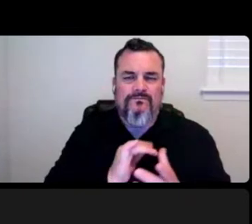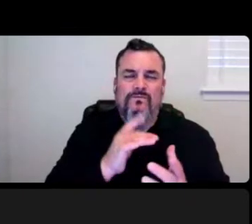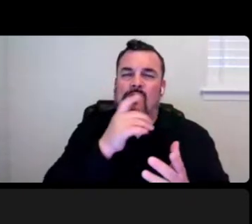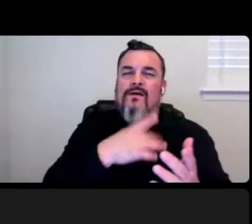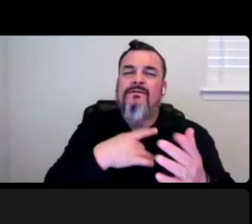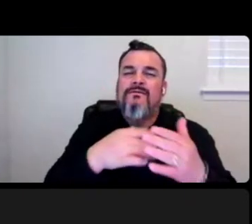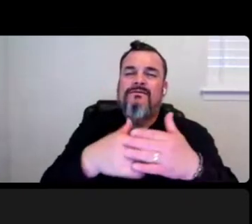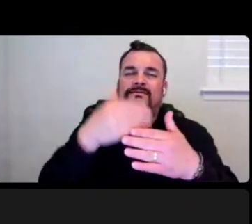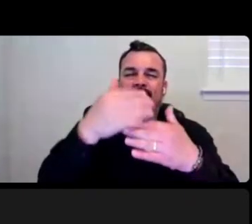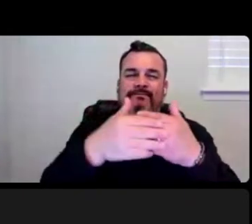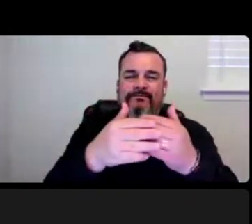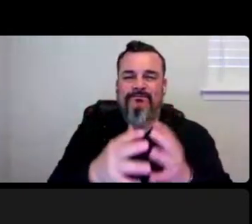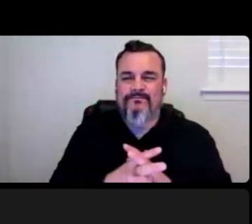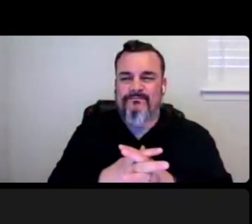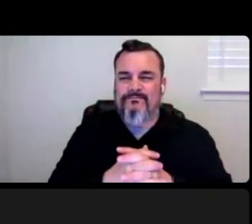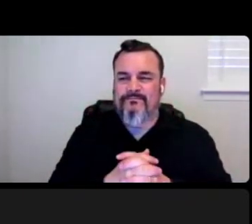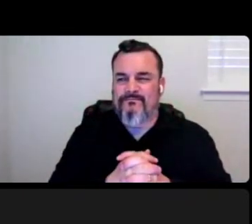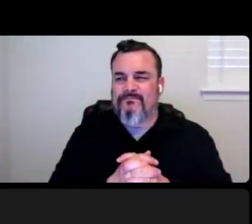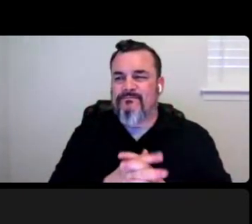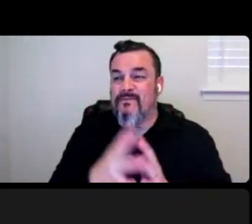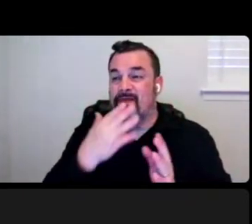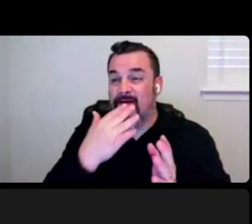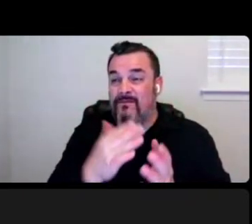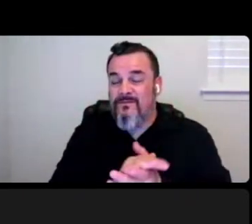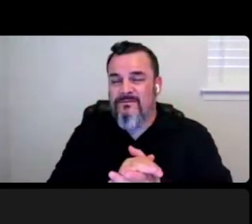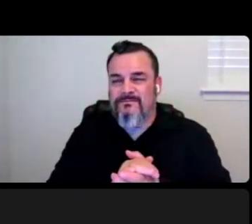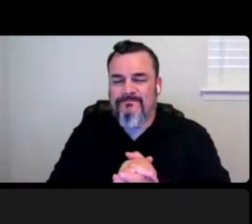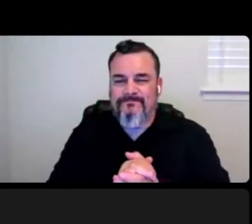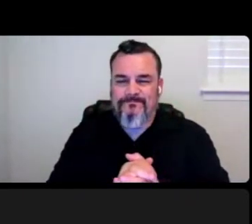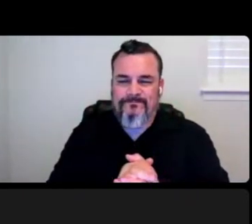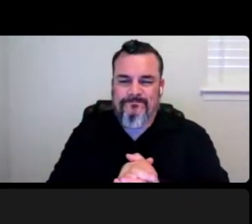next? Thank you, Bertha.